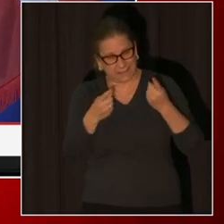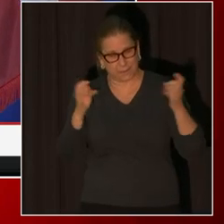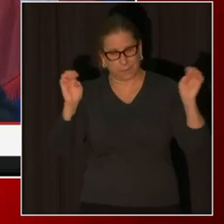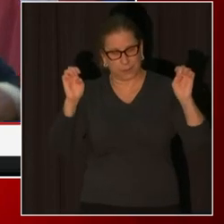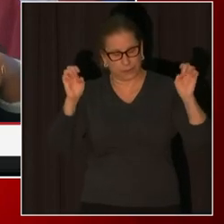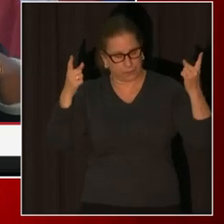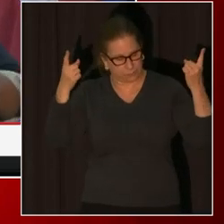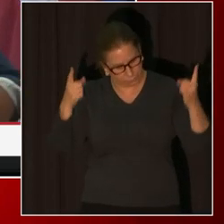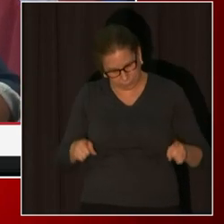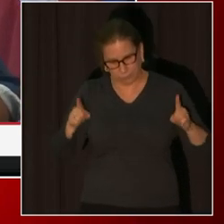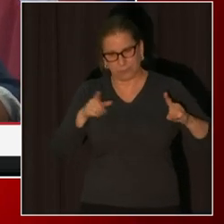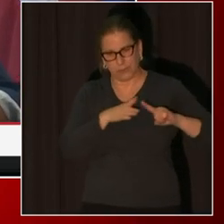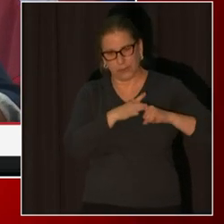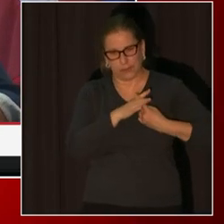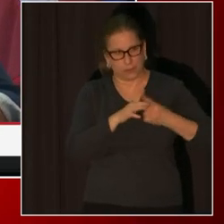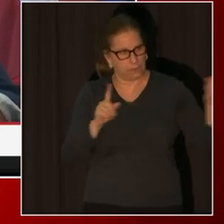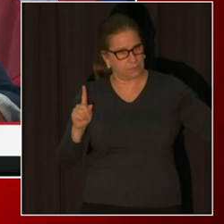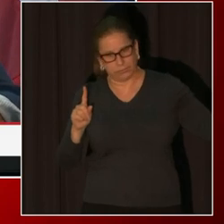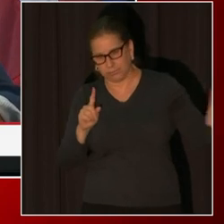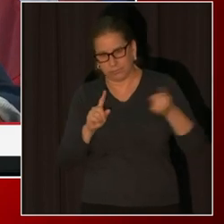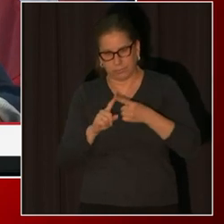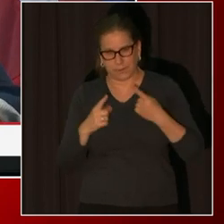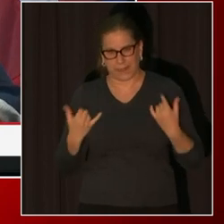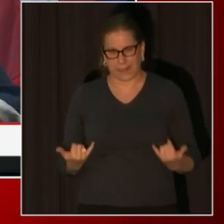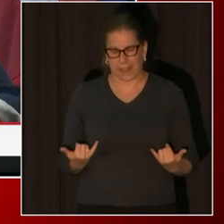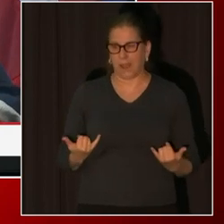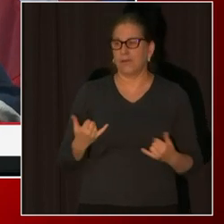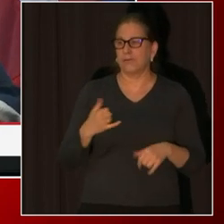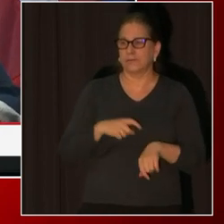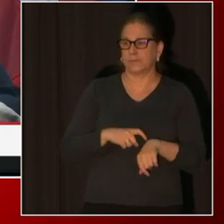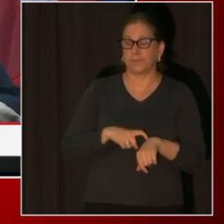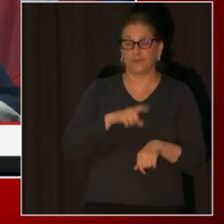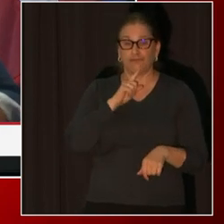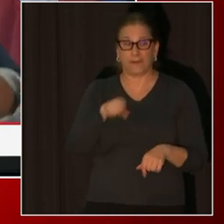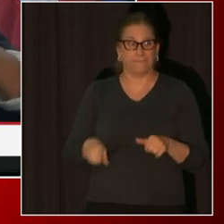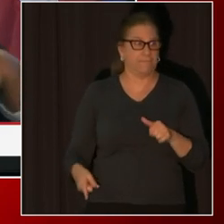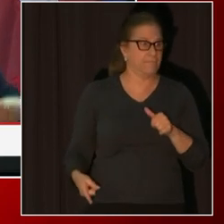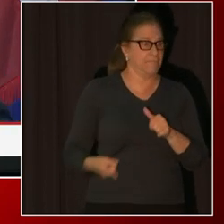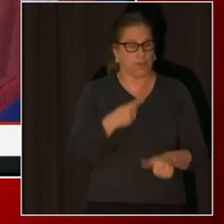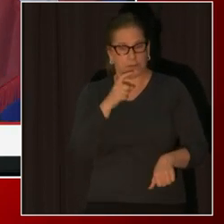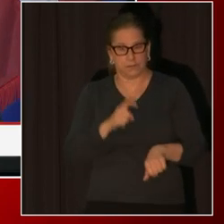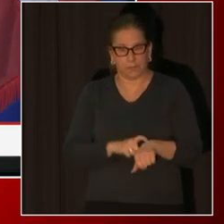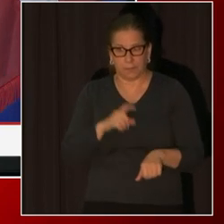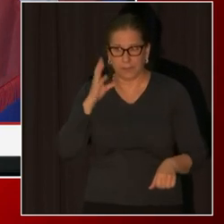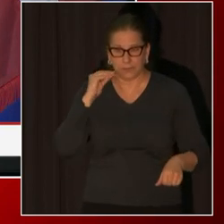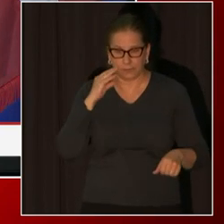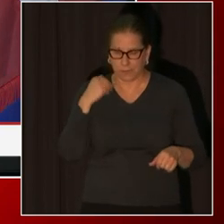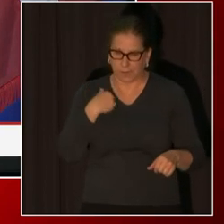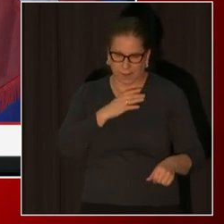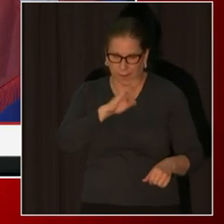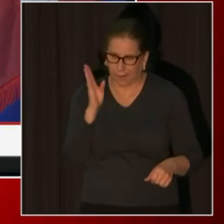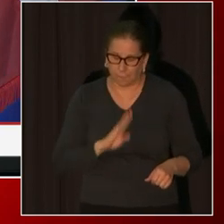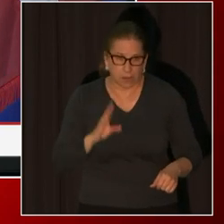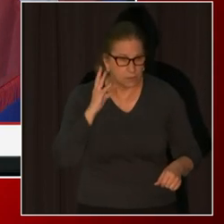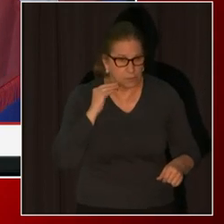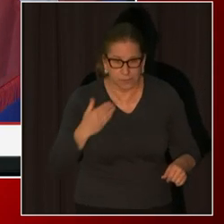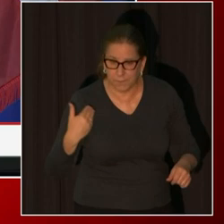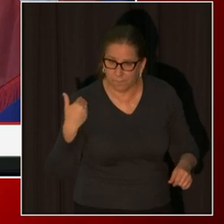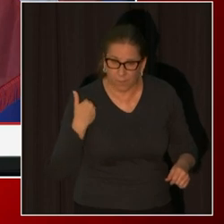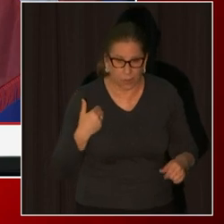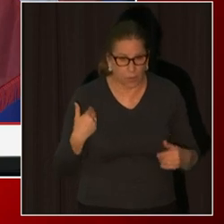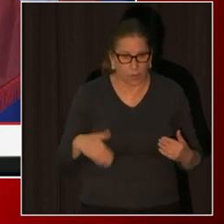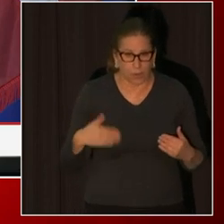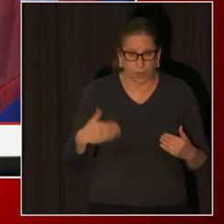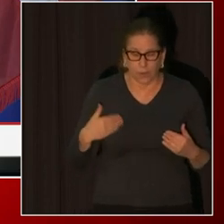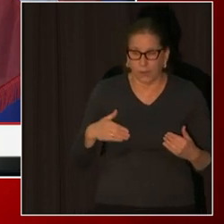extraordinary times, and we know that many in our community have made tremendous sacrifices. I